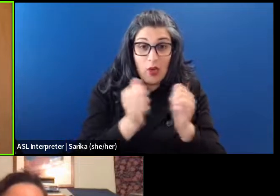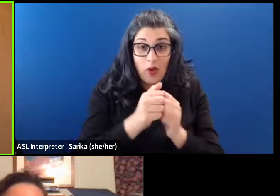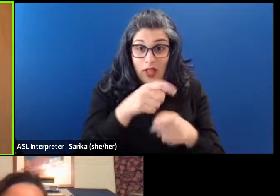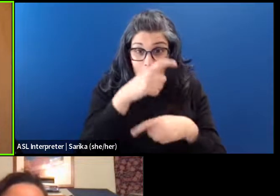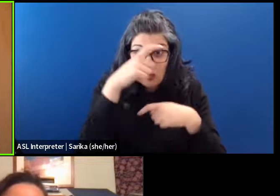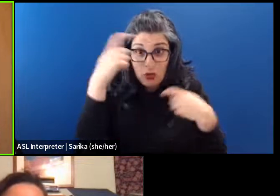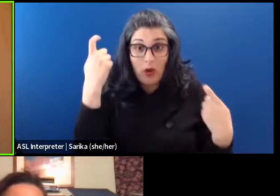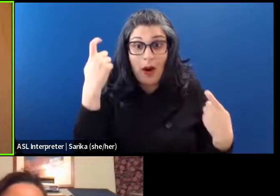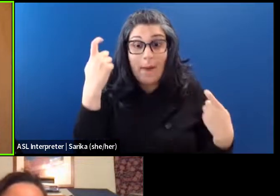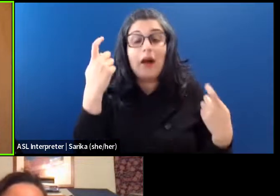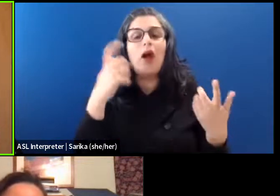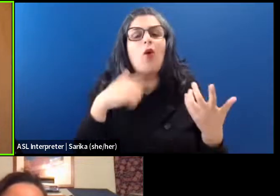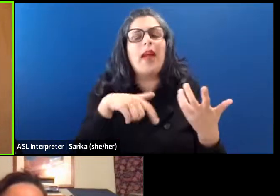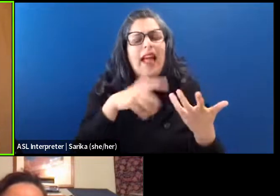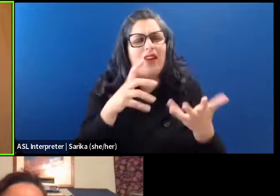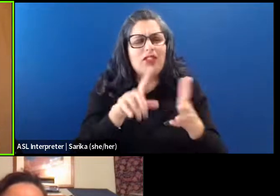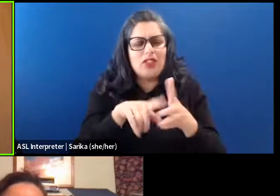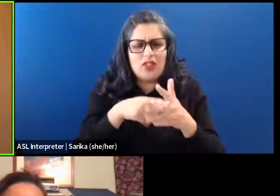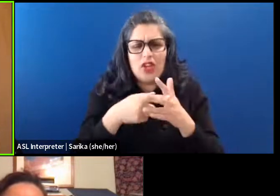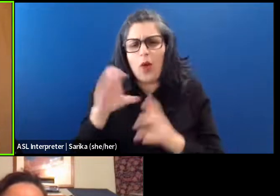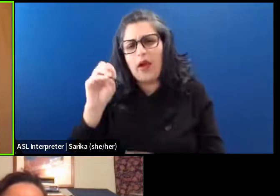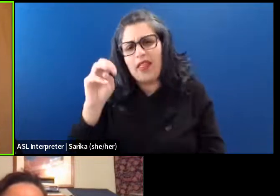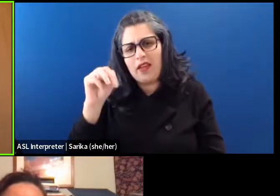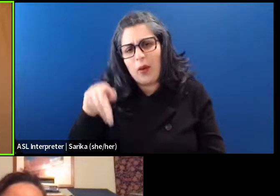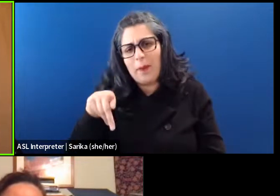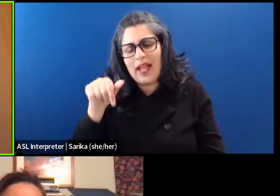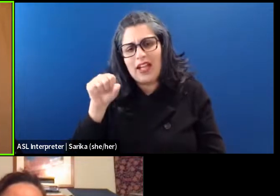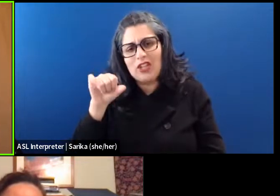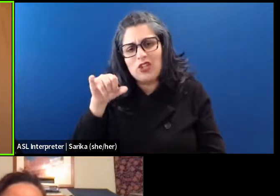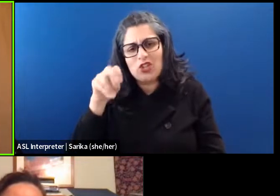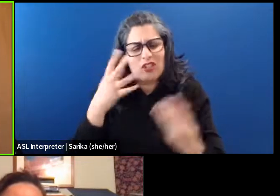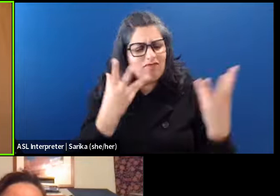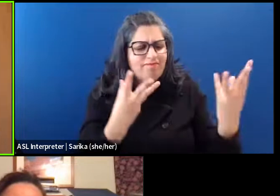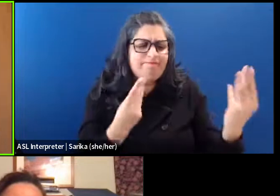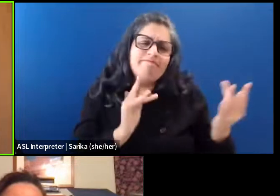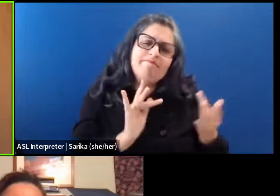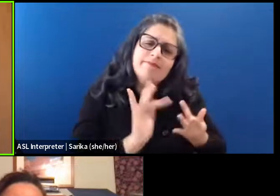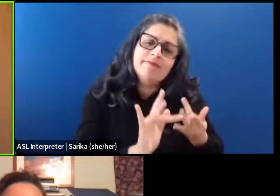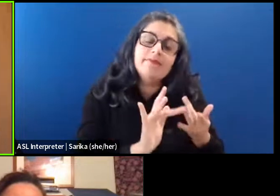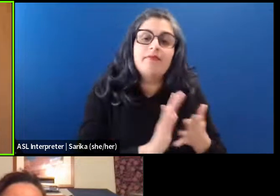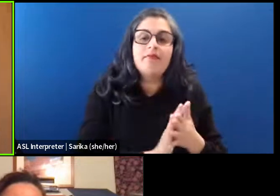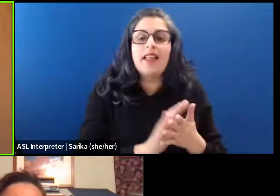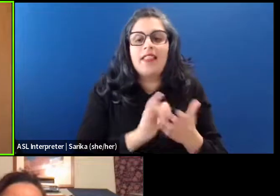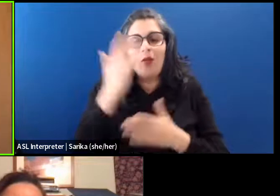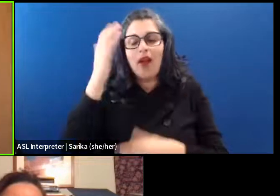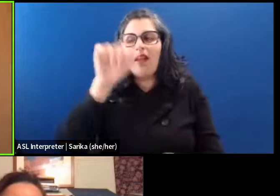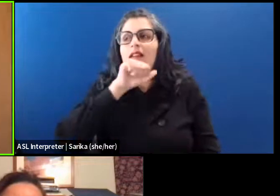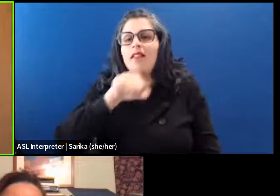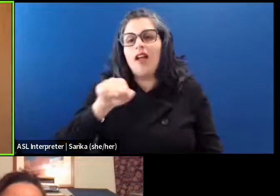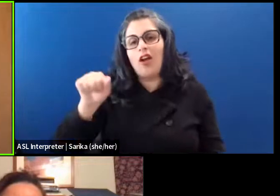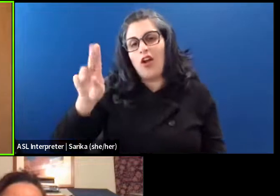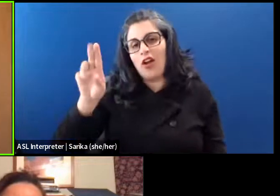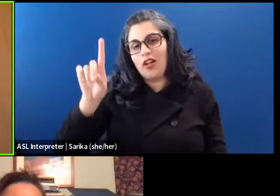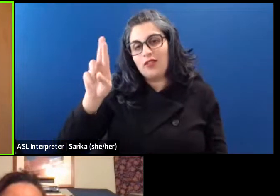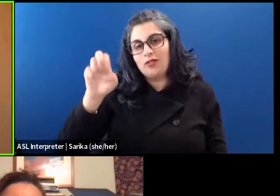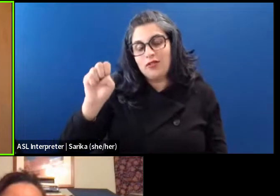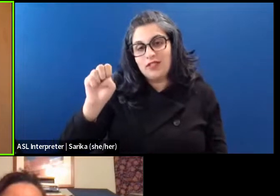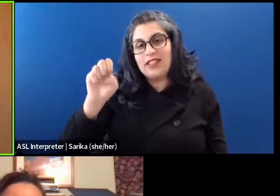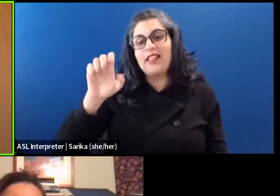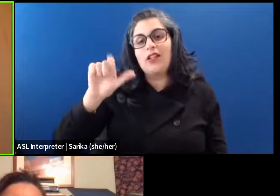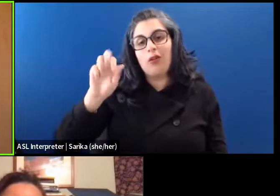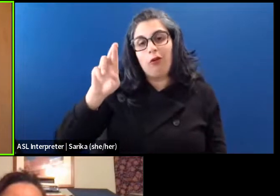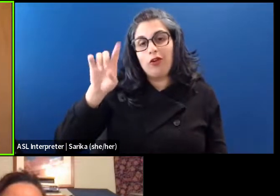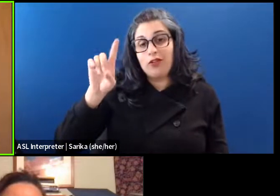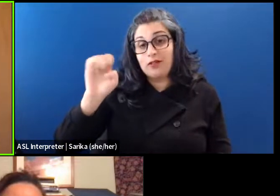a compassionate voice. And one of the reasons I love Audre Lorde's writings is because she identifies the